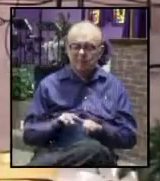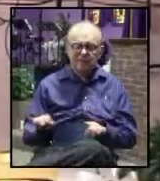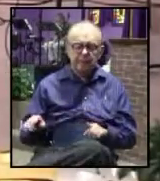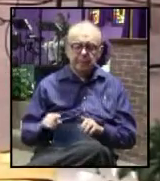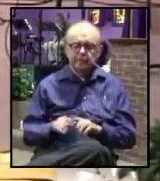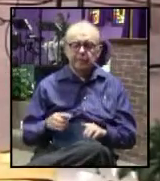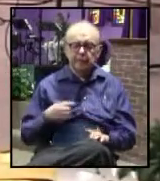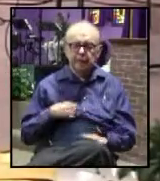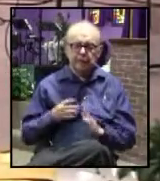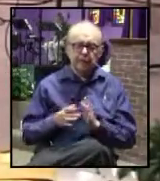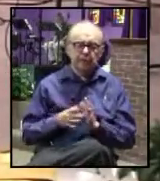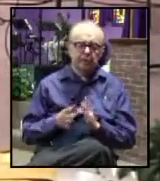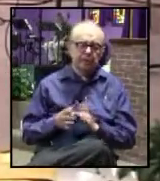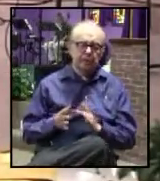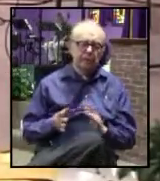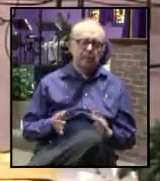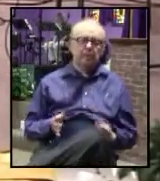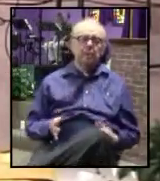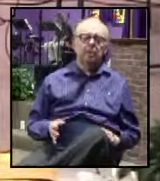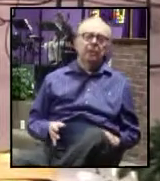for you.